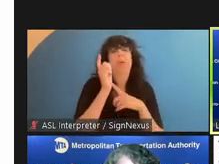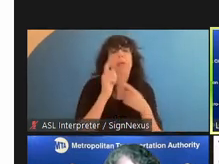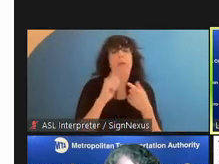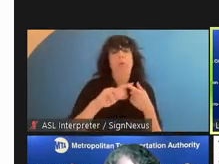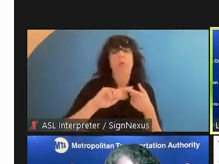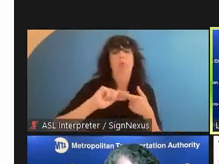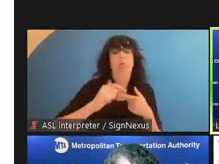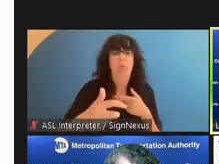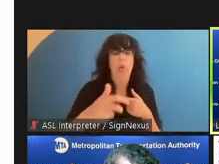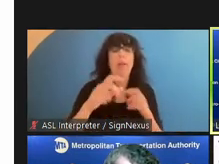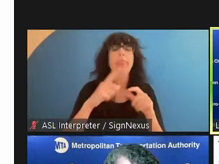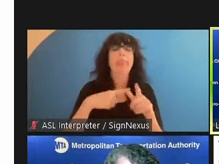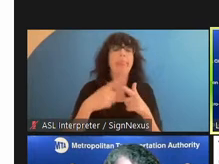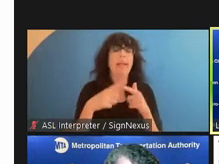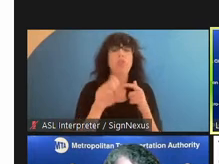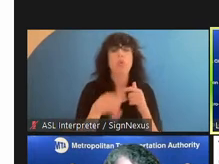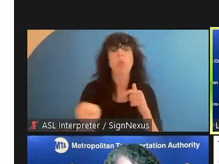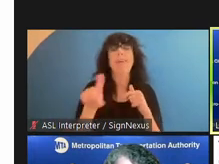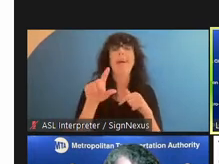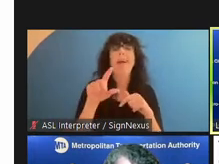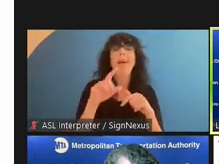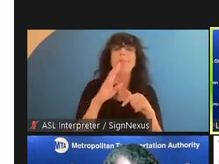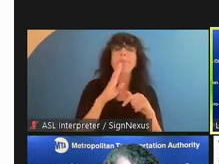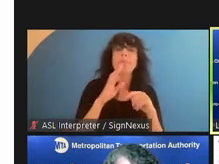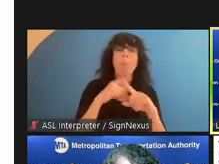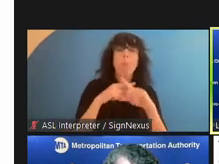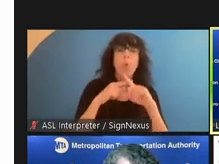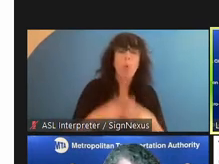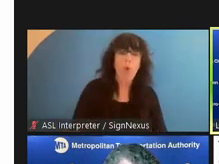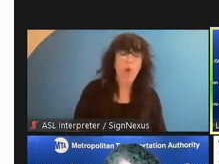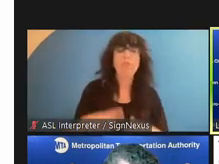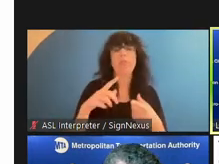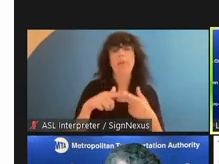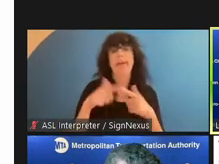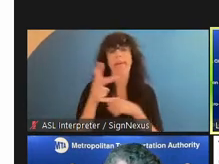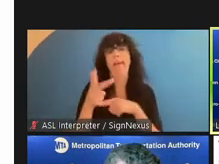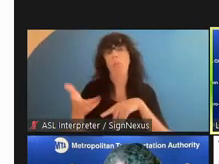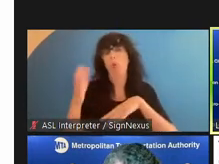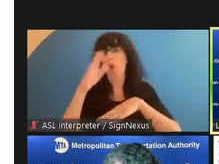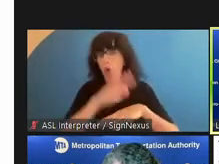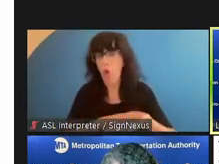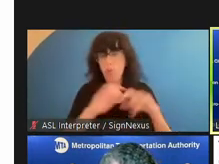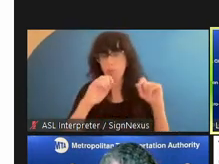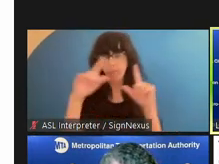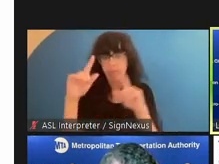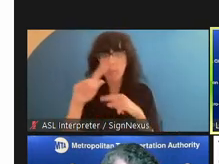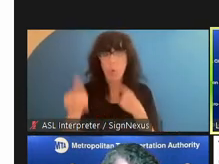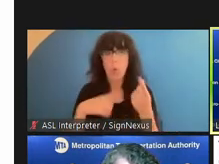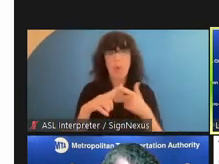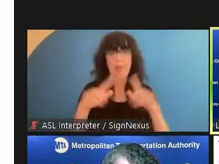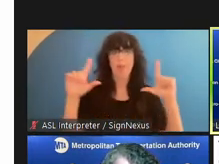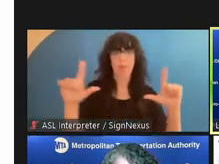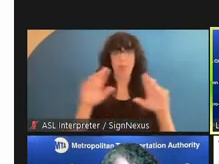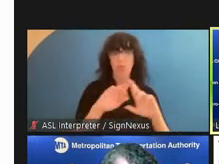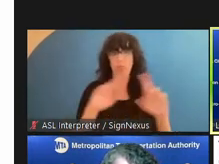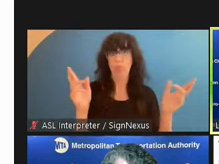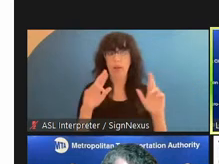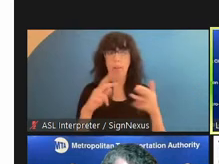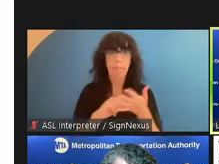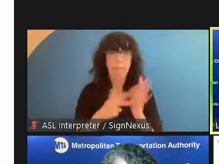to unmute and enable your camera please make sure that once your screen updates your camera and your microphone are